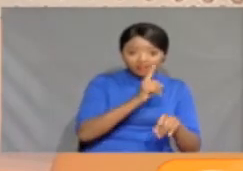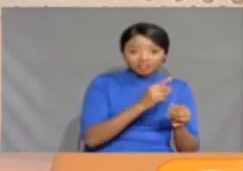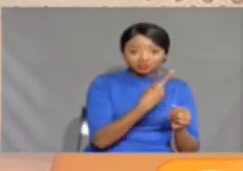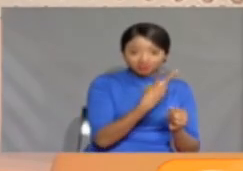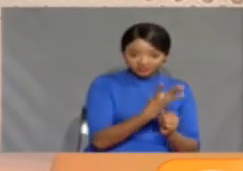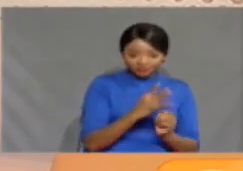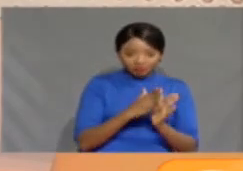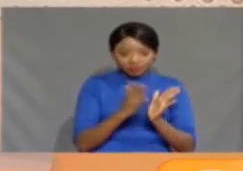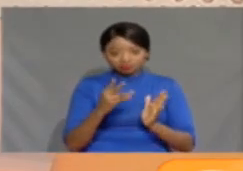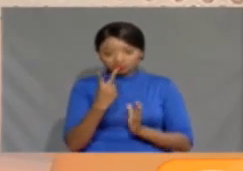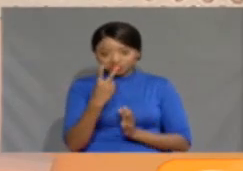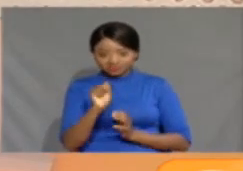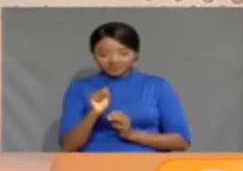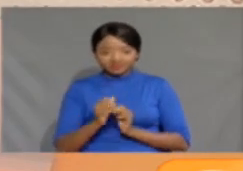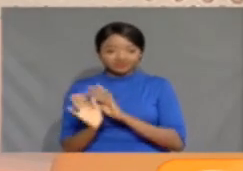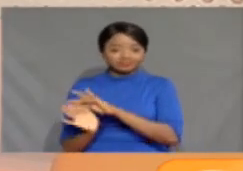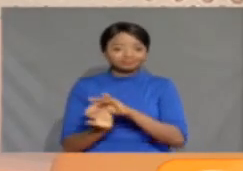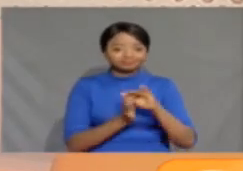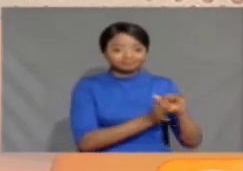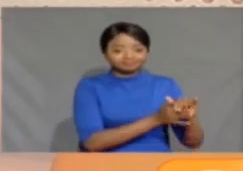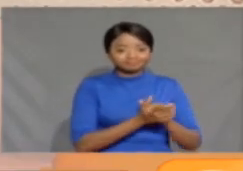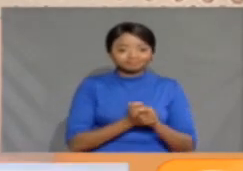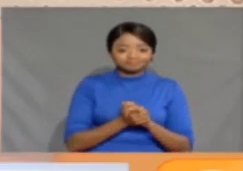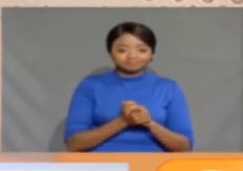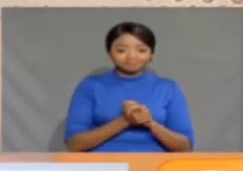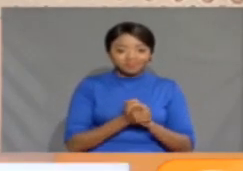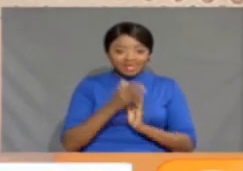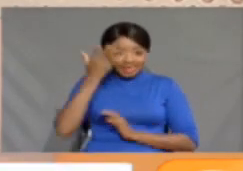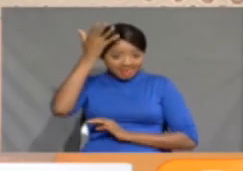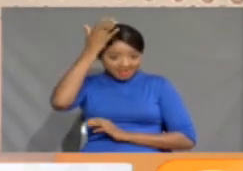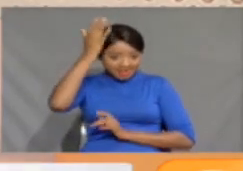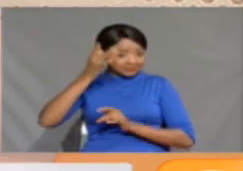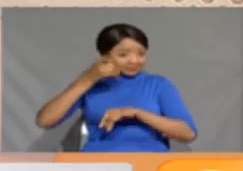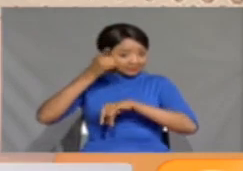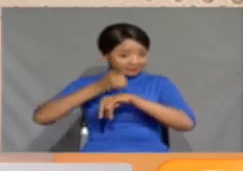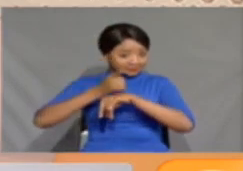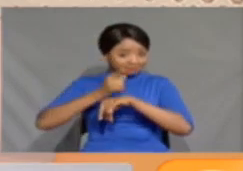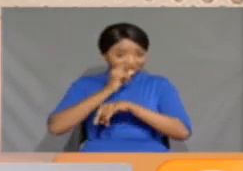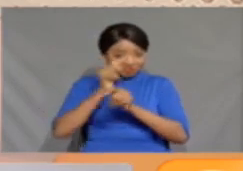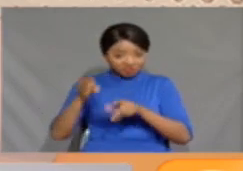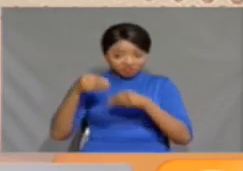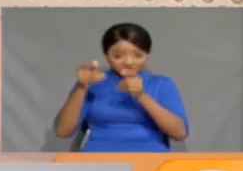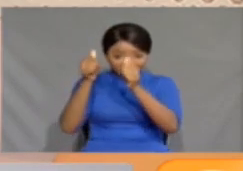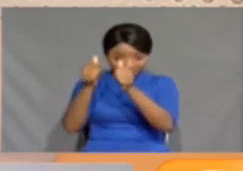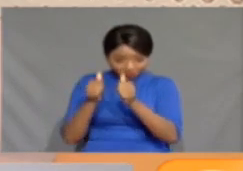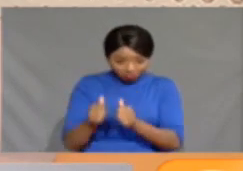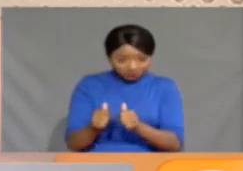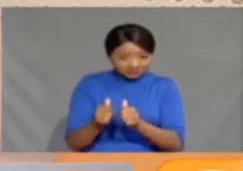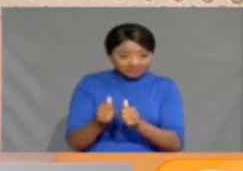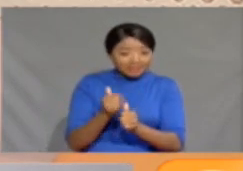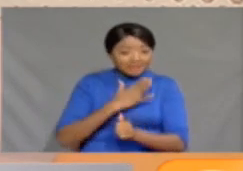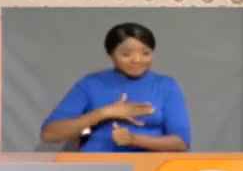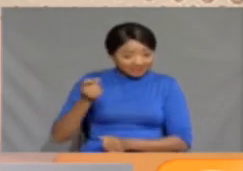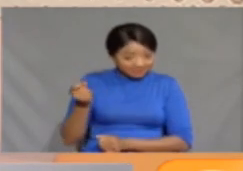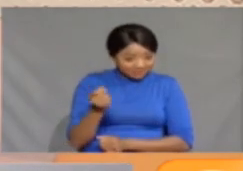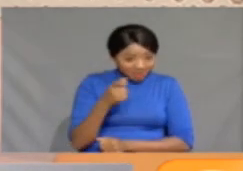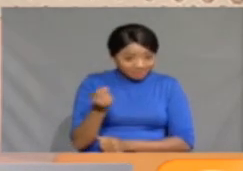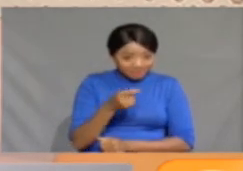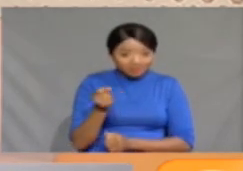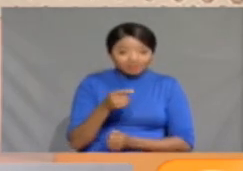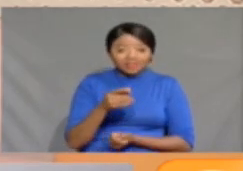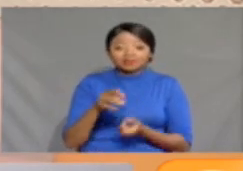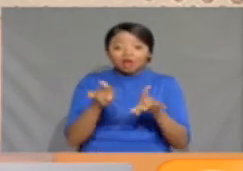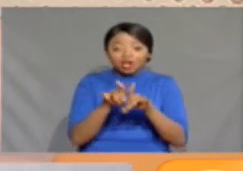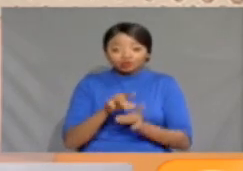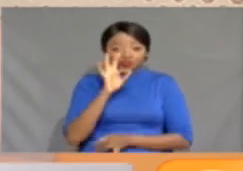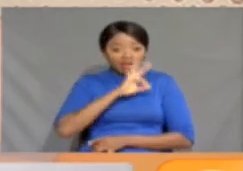Kwingineko, wahudumu wa afya wametoa ilani ya siku saba kwa serikali na zile za kaunti kuwalipa mishahara na marupurupu yao ya mwezi Julai, la